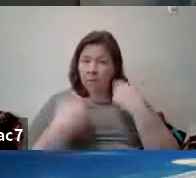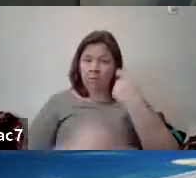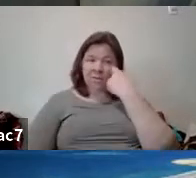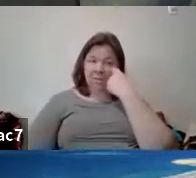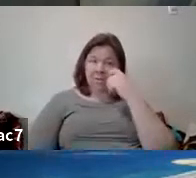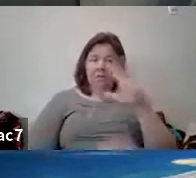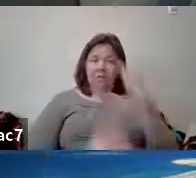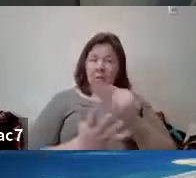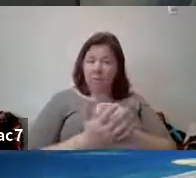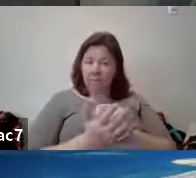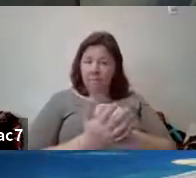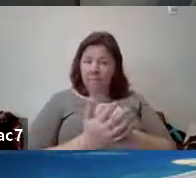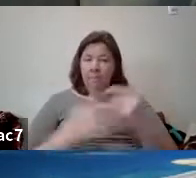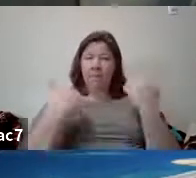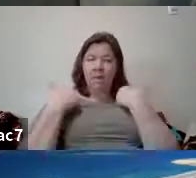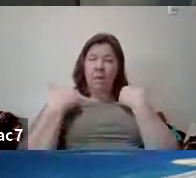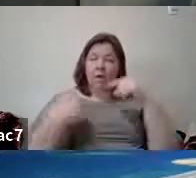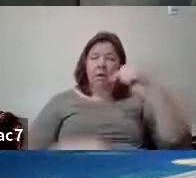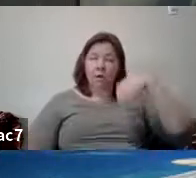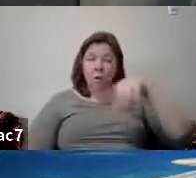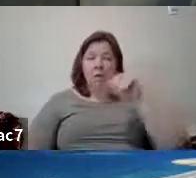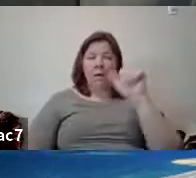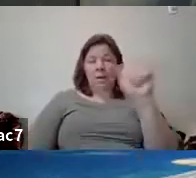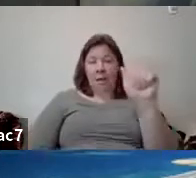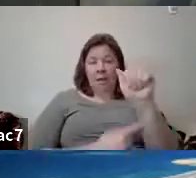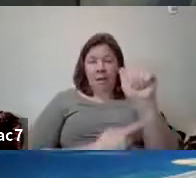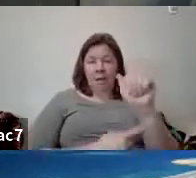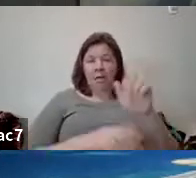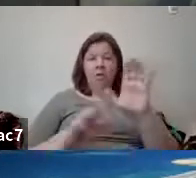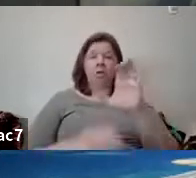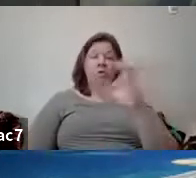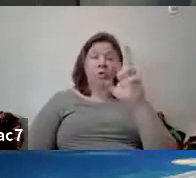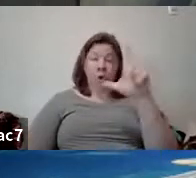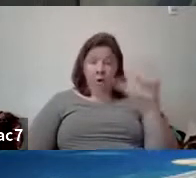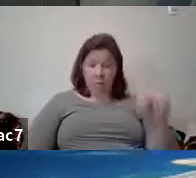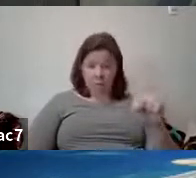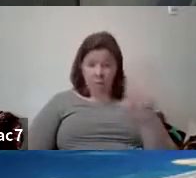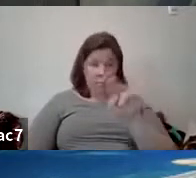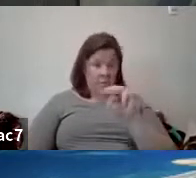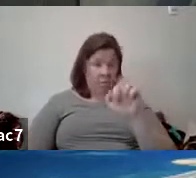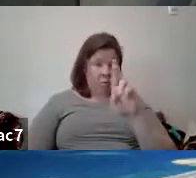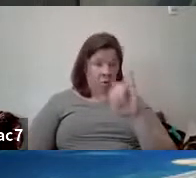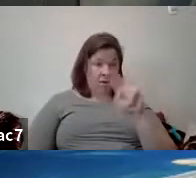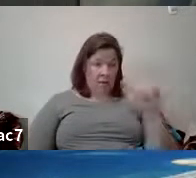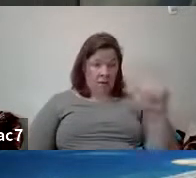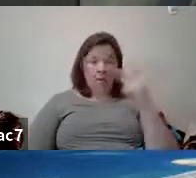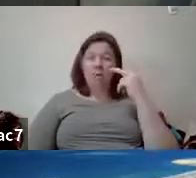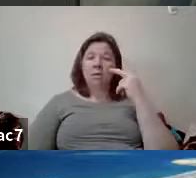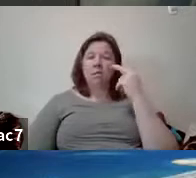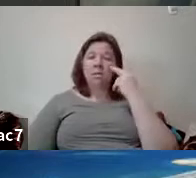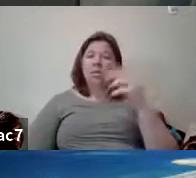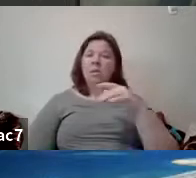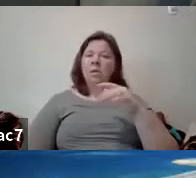video by, I think there's a Q&A that Charles Osong and Marina did with Michael Williams. I felt that that was